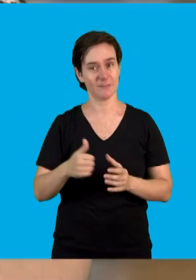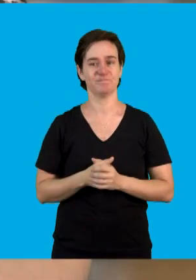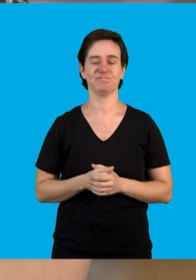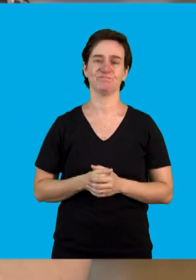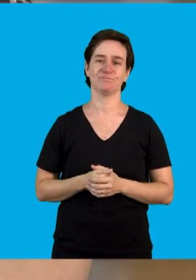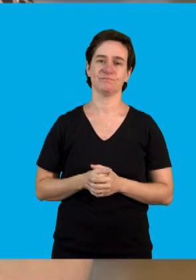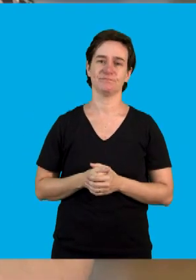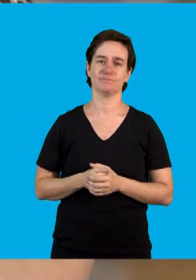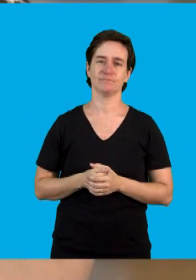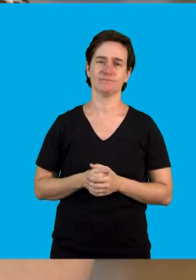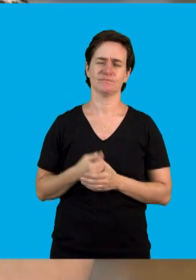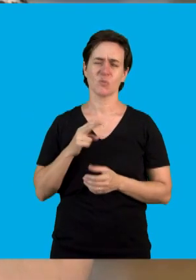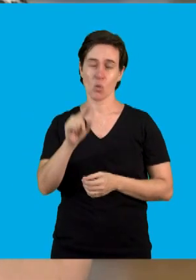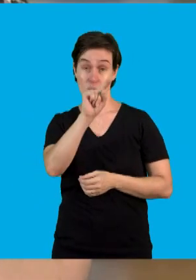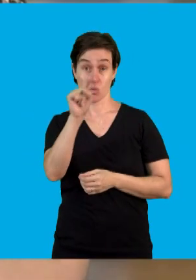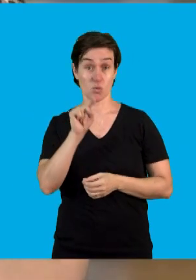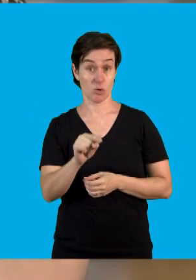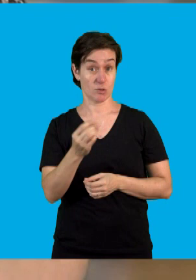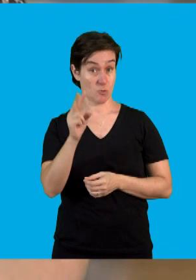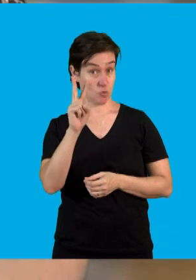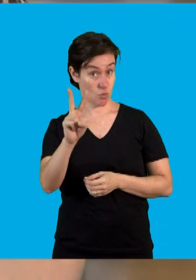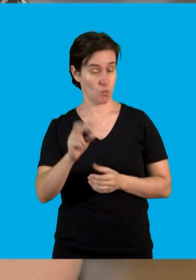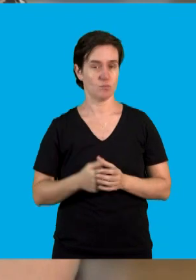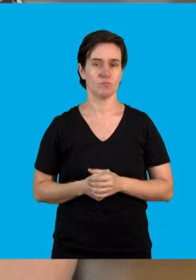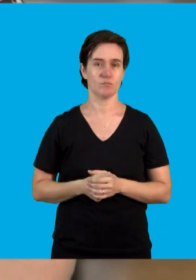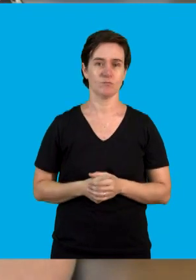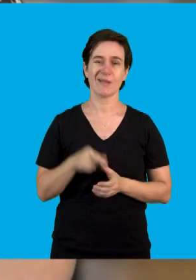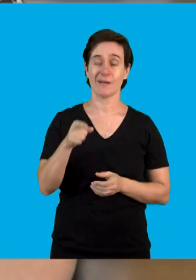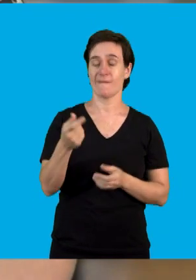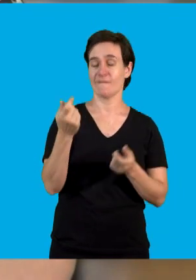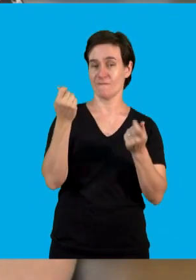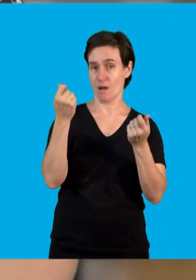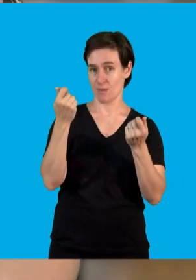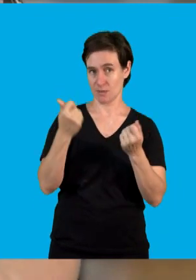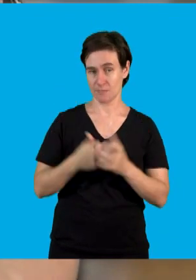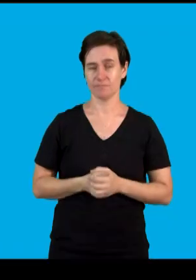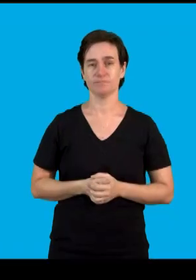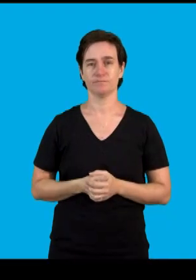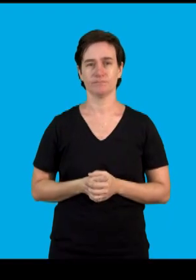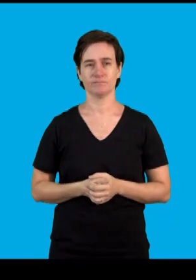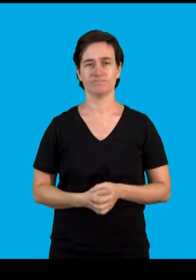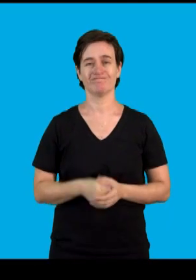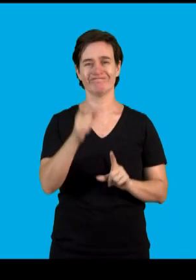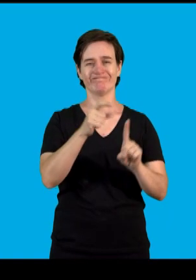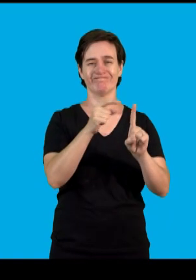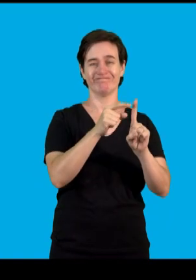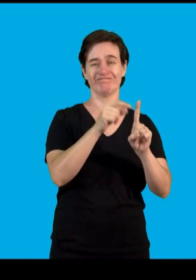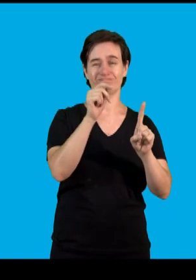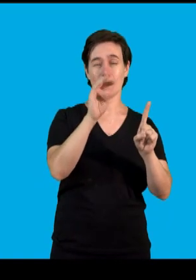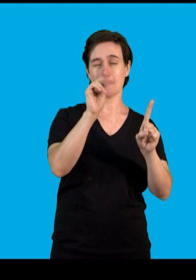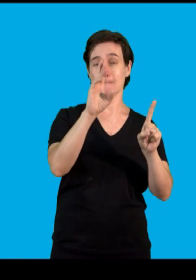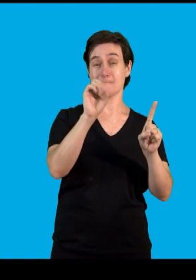Welcome back. Let's look at question 2, and that is going to be on finance. Now, Mrs.